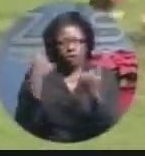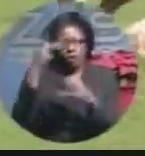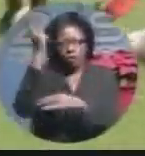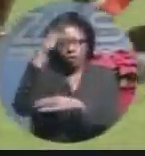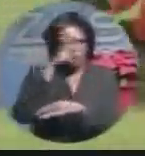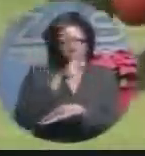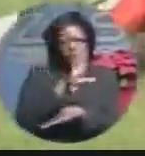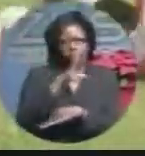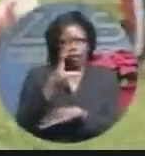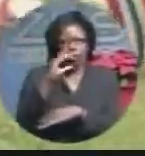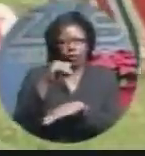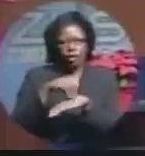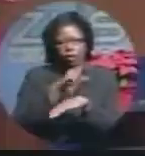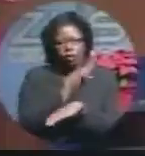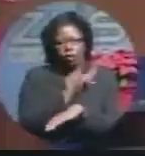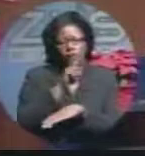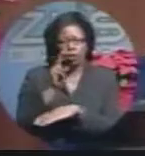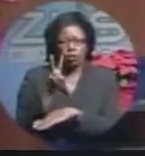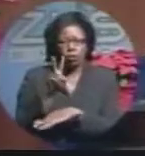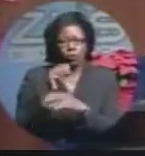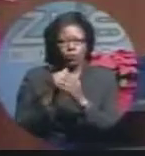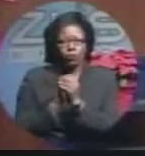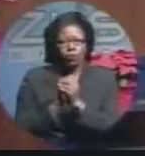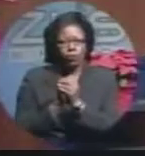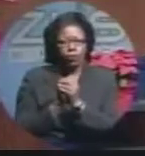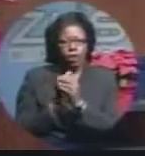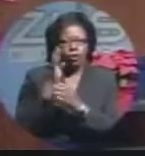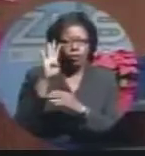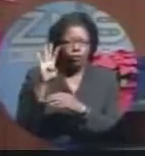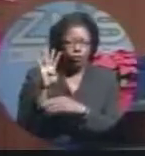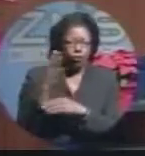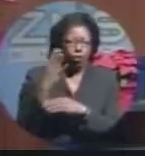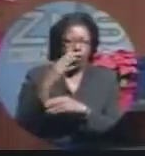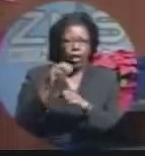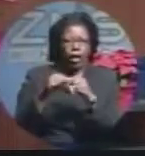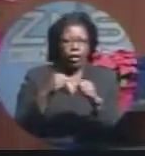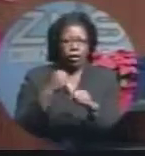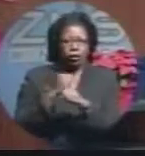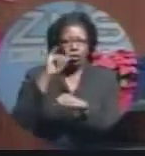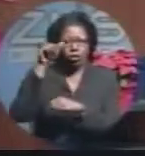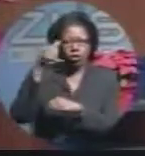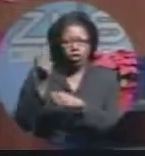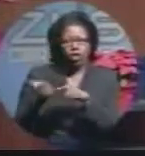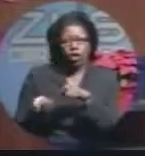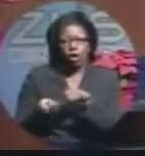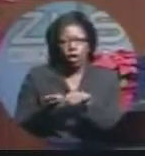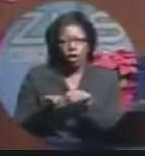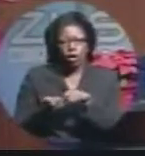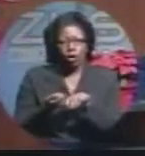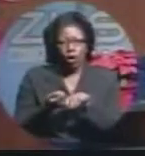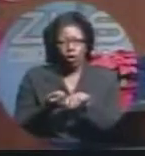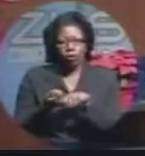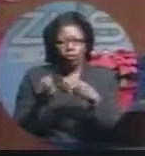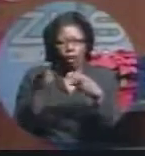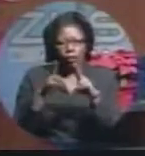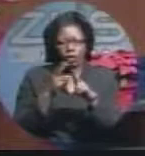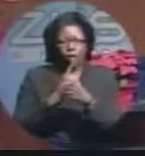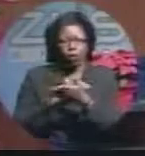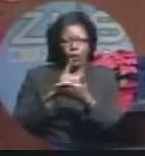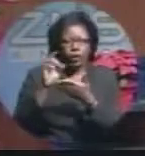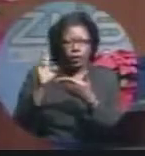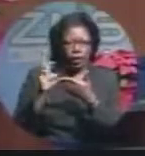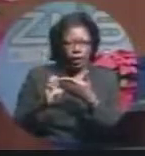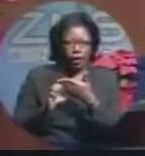at 2-2. Well, the fourth annual Georgette Rolle Junior Golf Camp taking place over the weekend at the Blue Hills